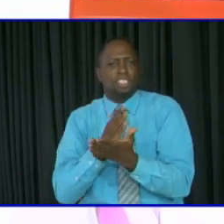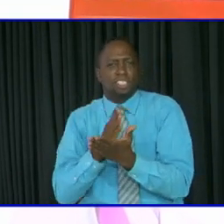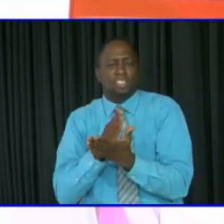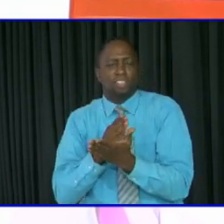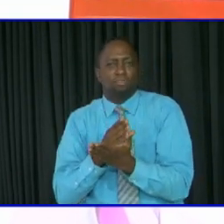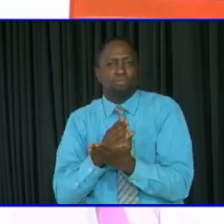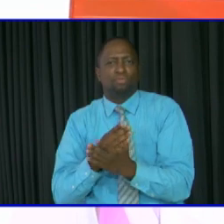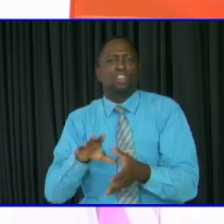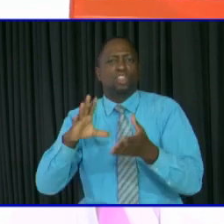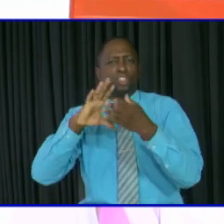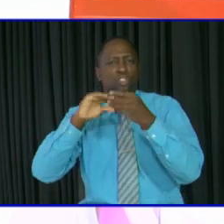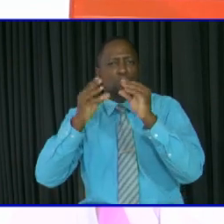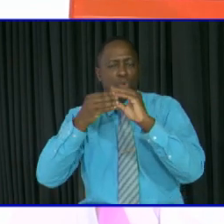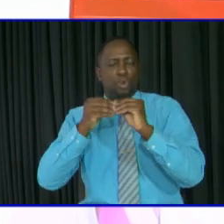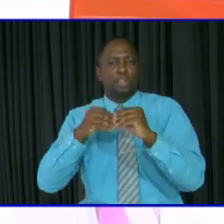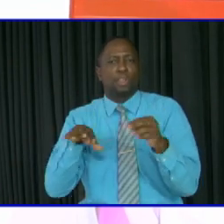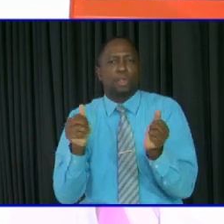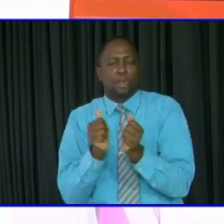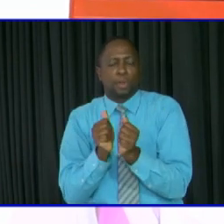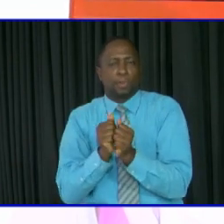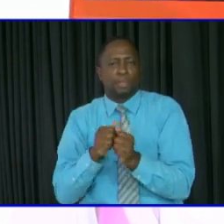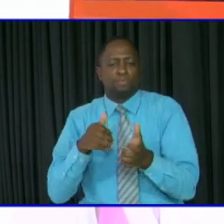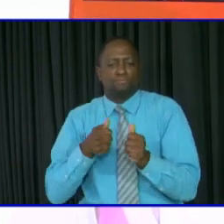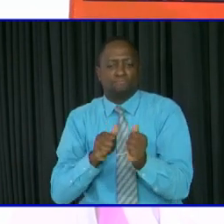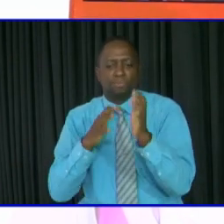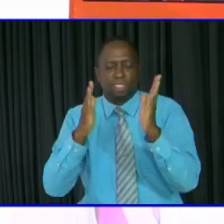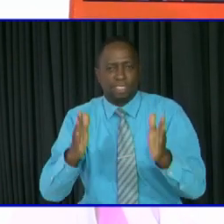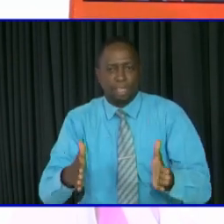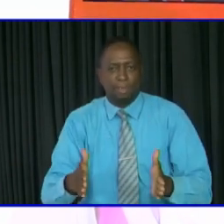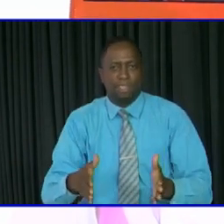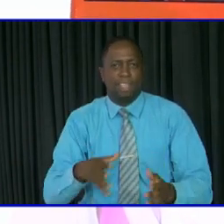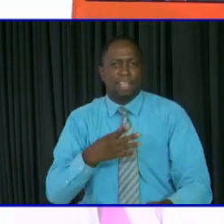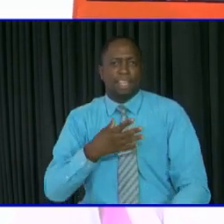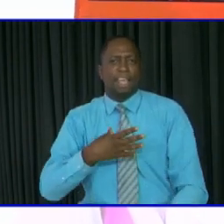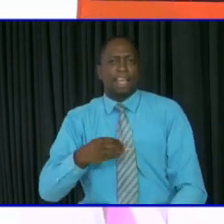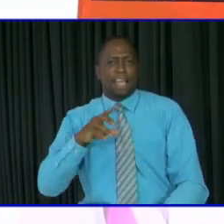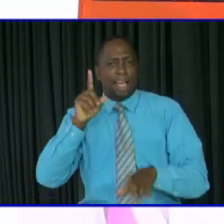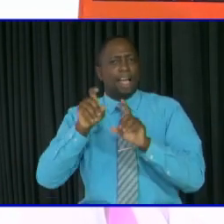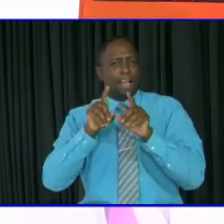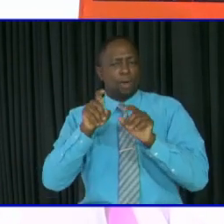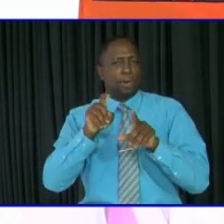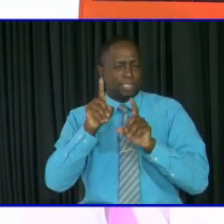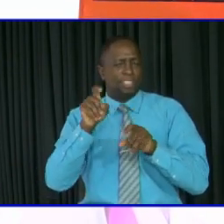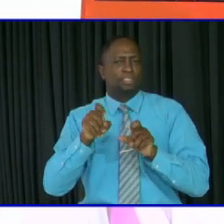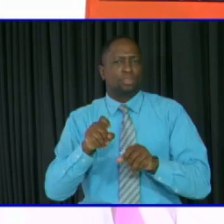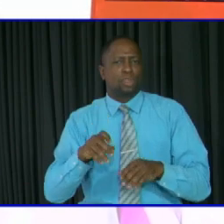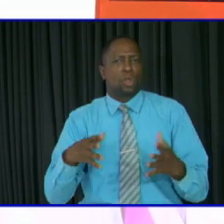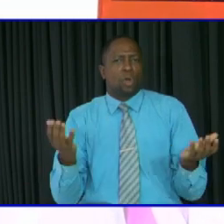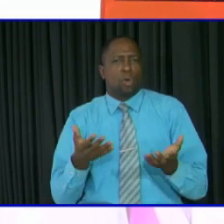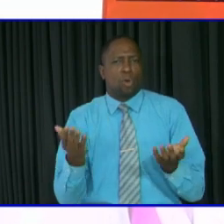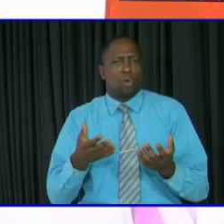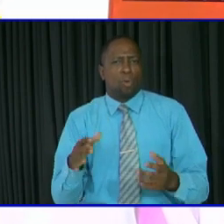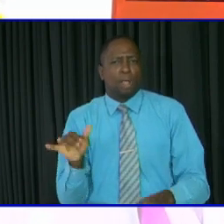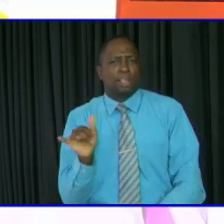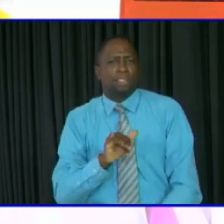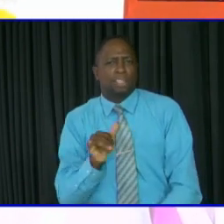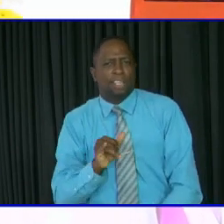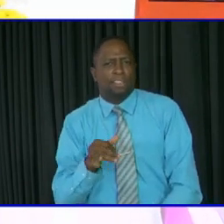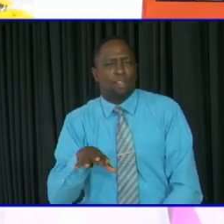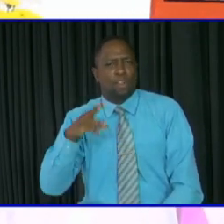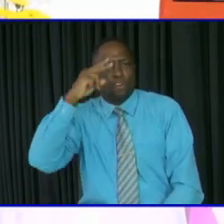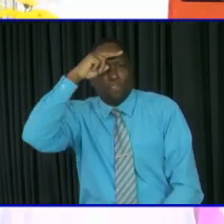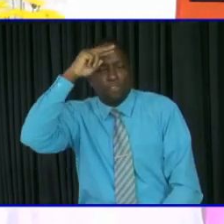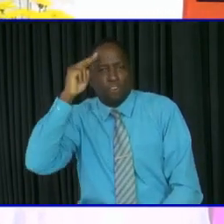parable. And yes, I ask the question this evening, what kind of virgin are